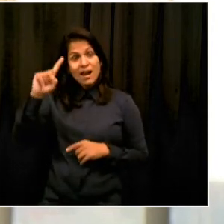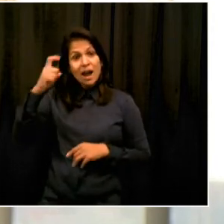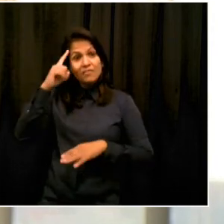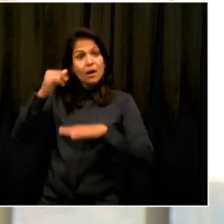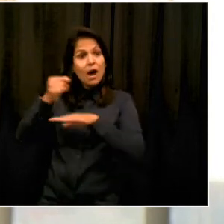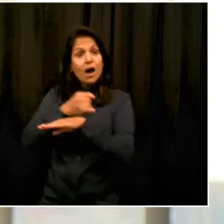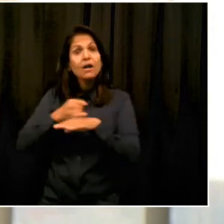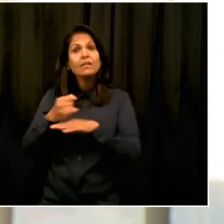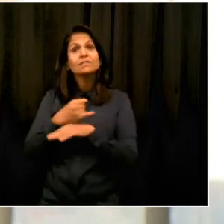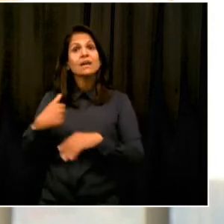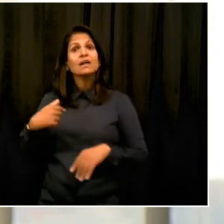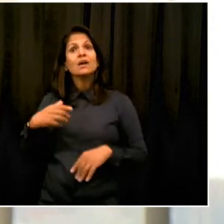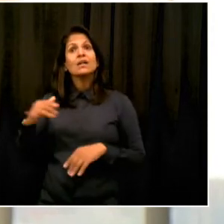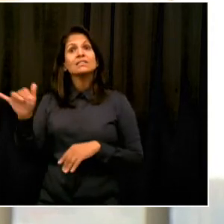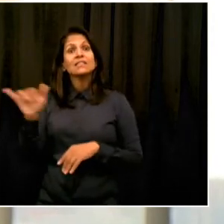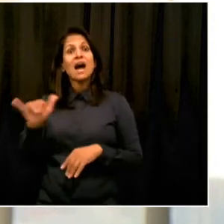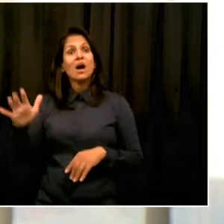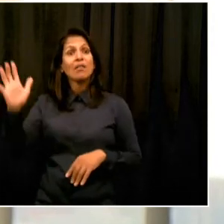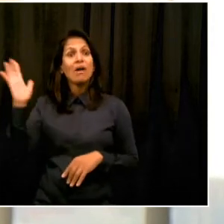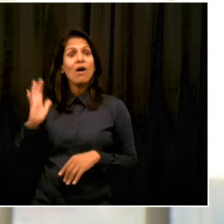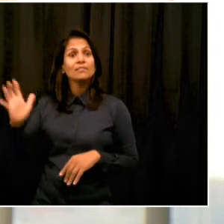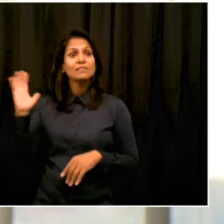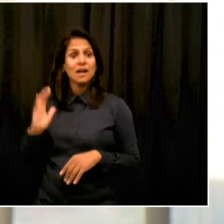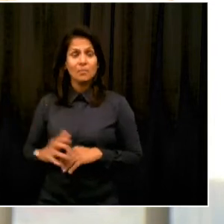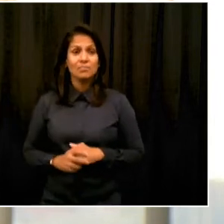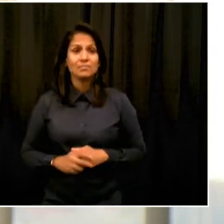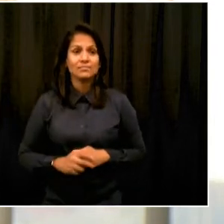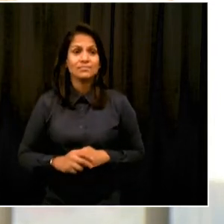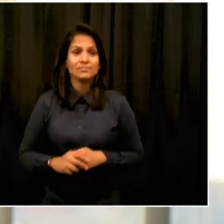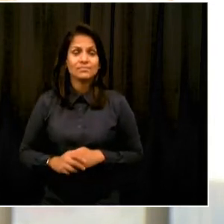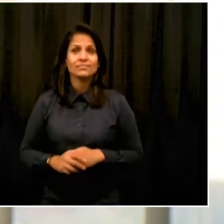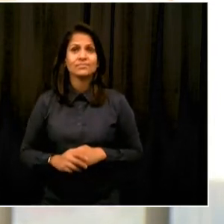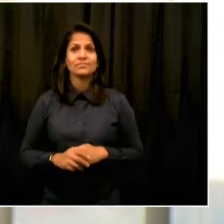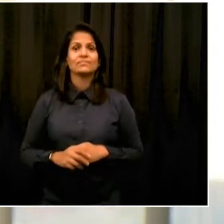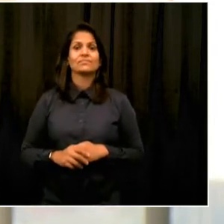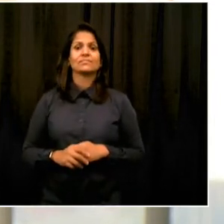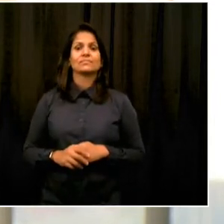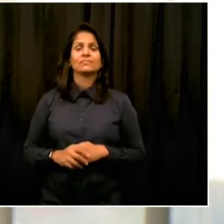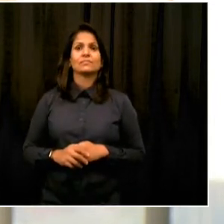of the year. This is a crucial piece of the vision.